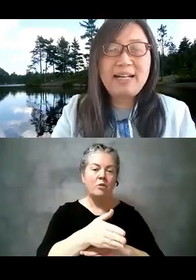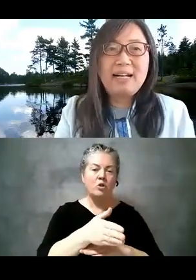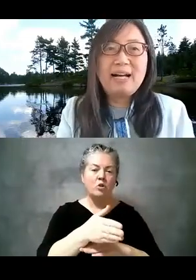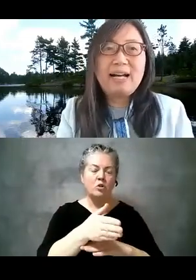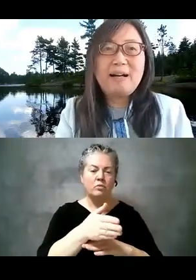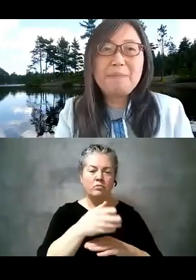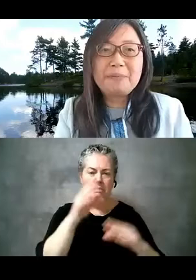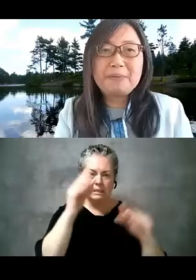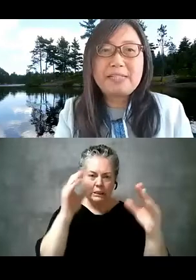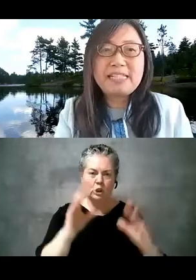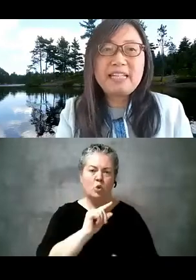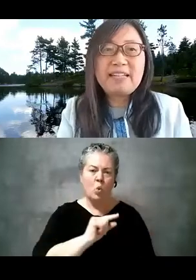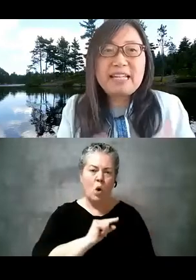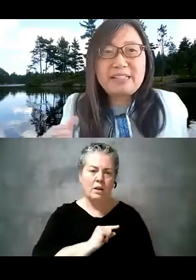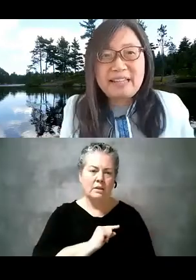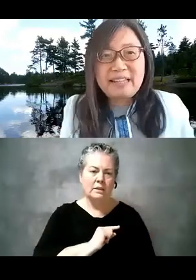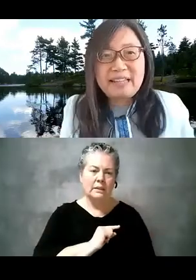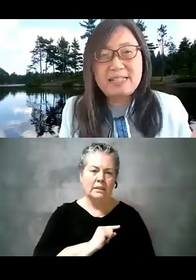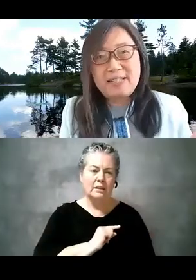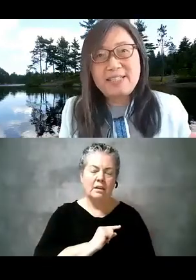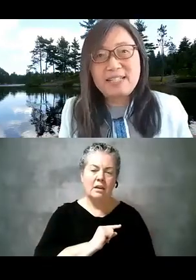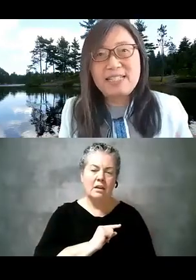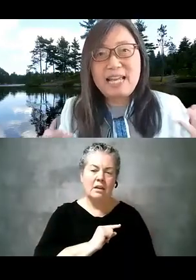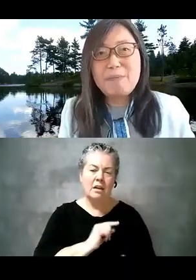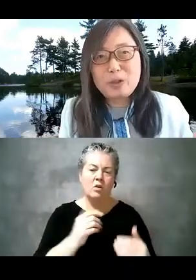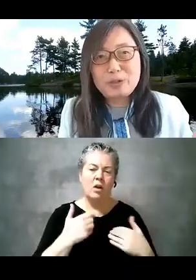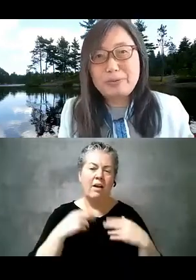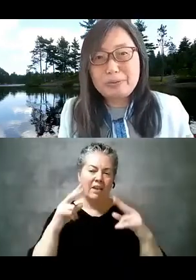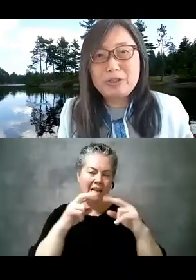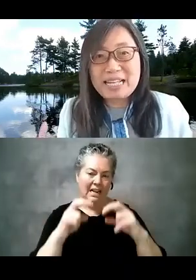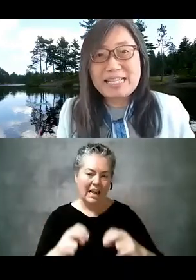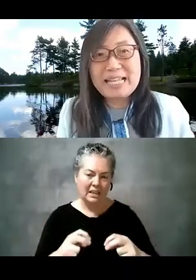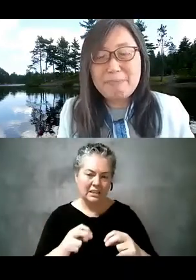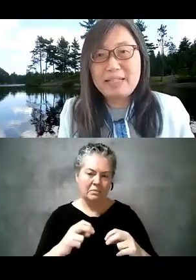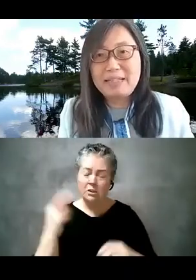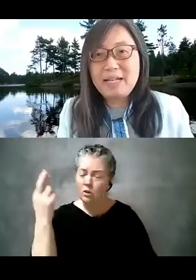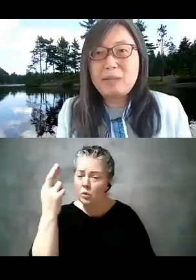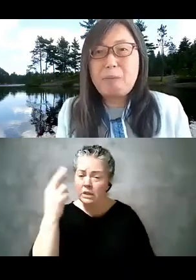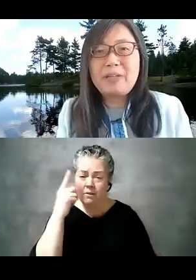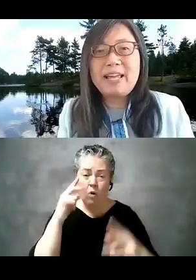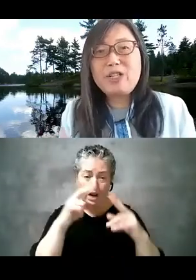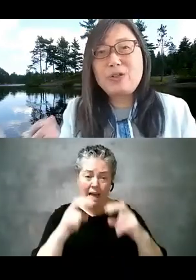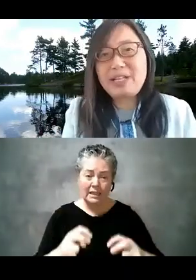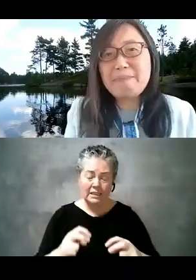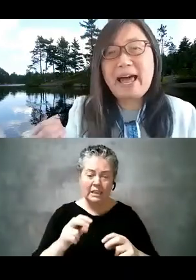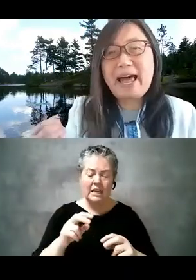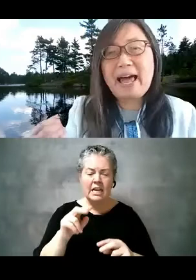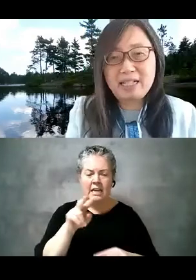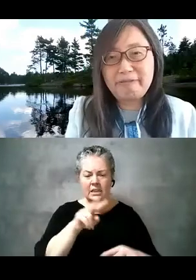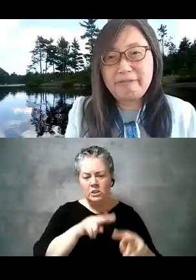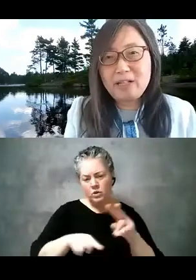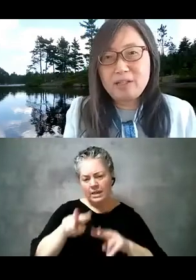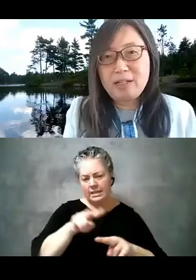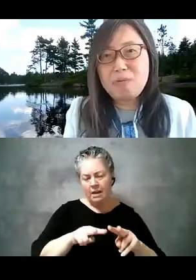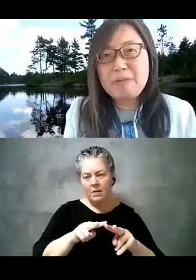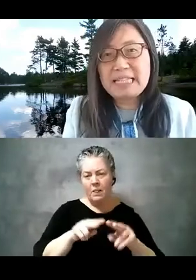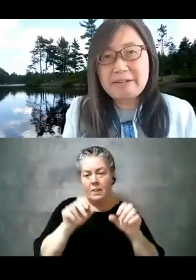quality, sensitivity analysis is aimed to examine the potential impact of